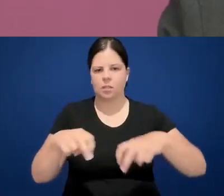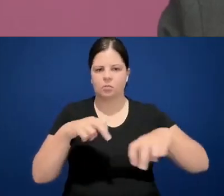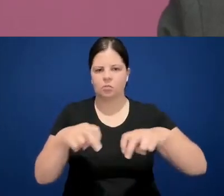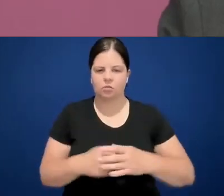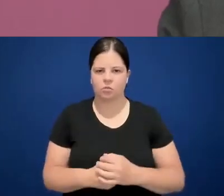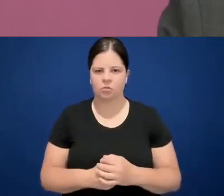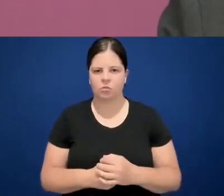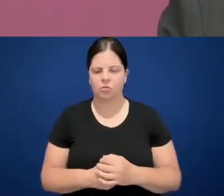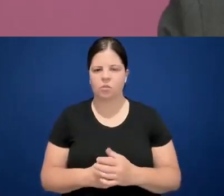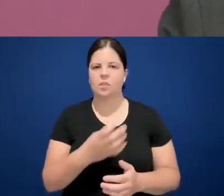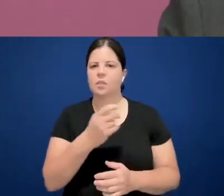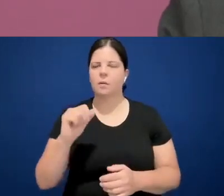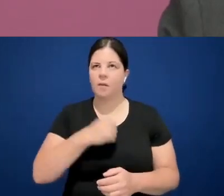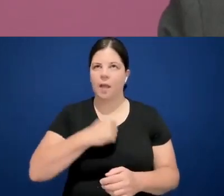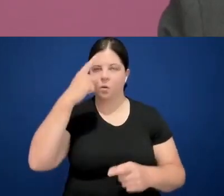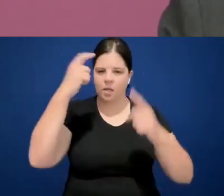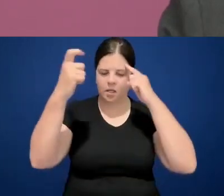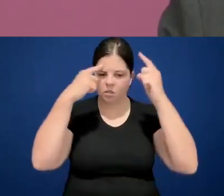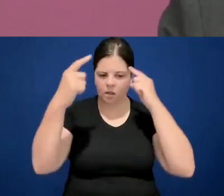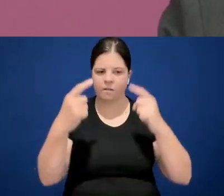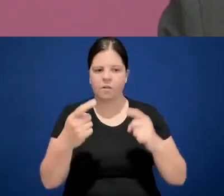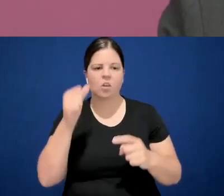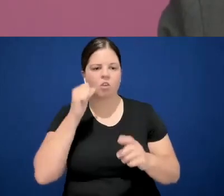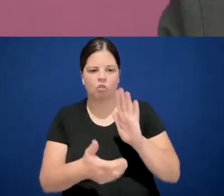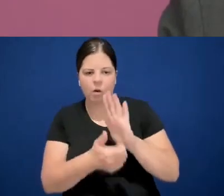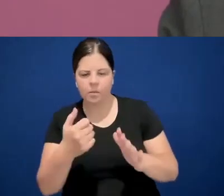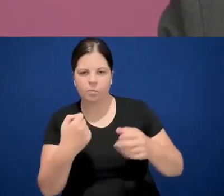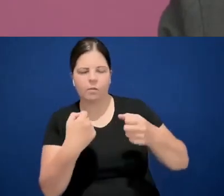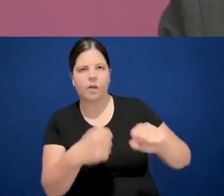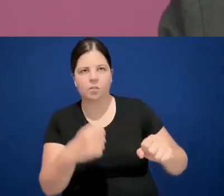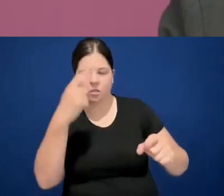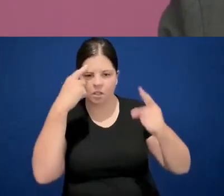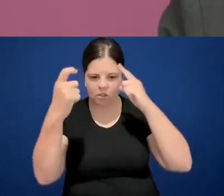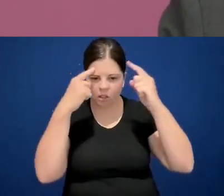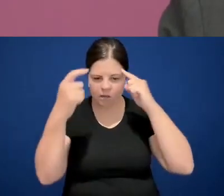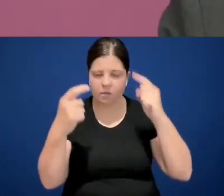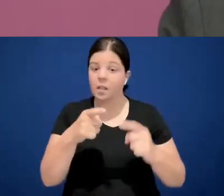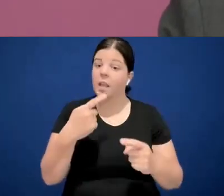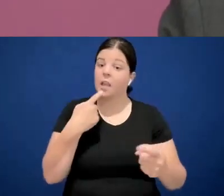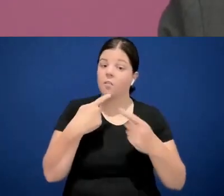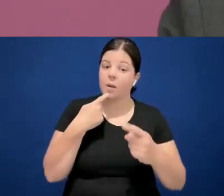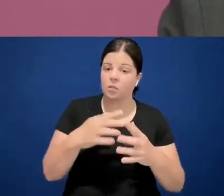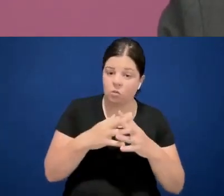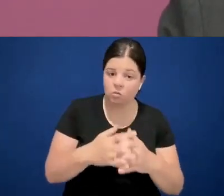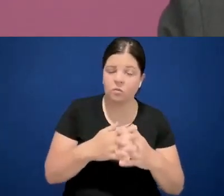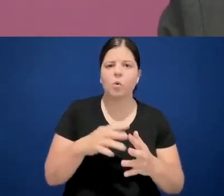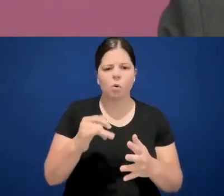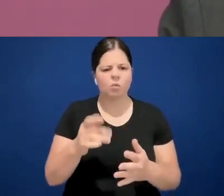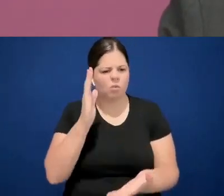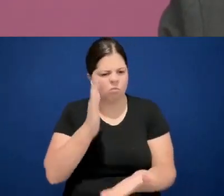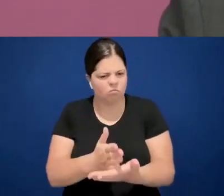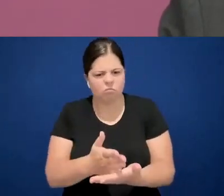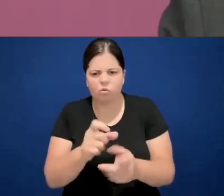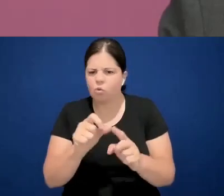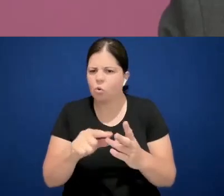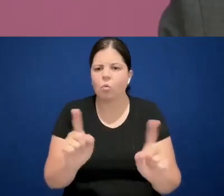prevention initiatives. So not just was the information useful, but do you intend to do something with the information? Yeah,